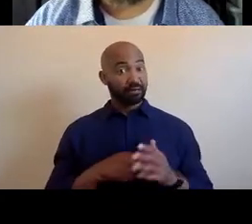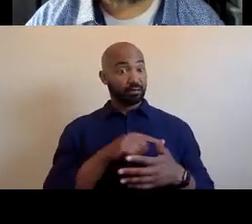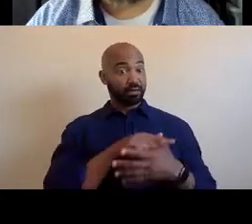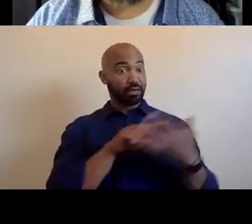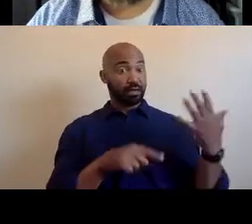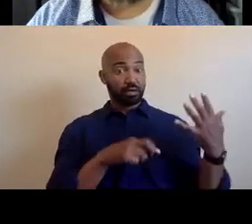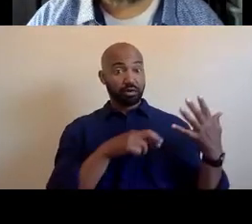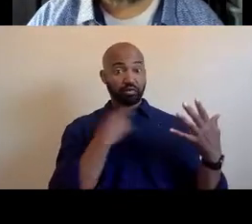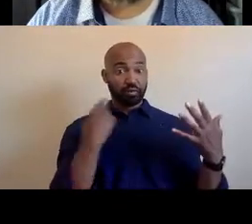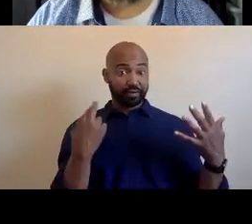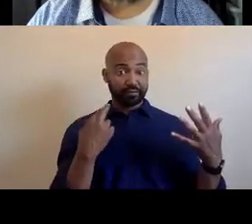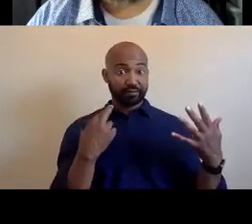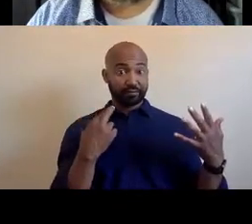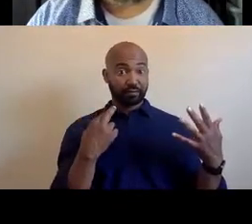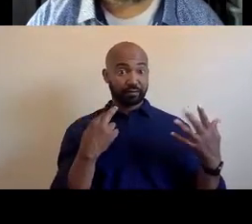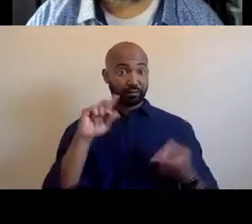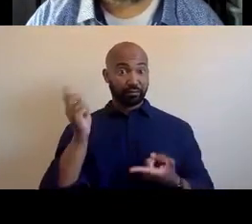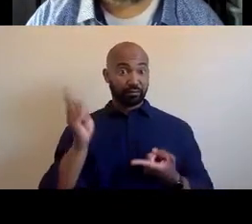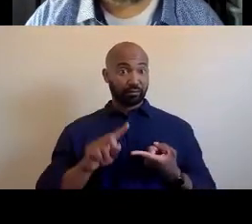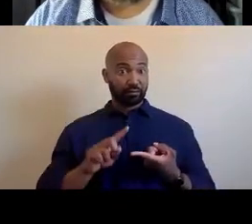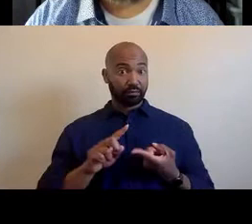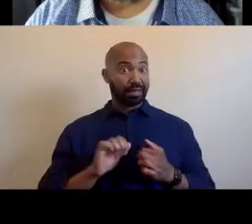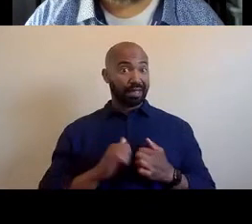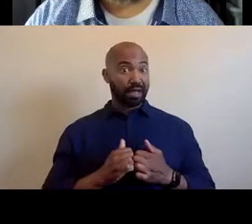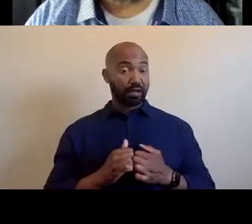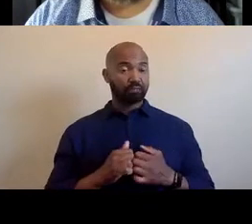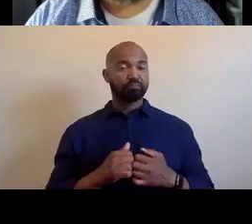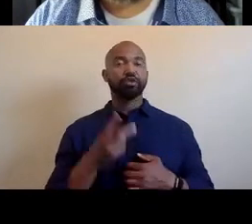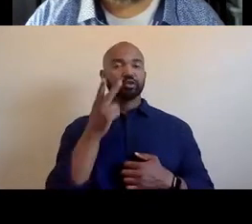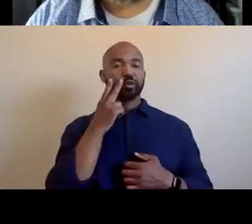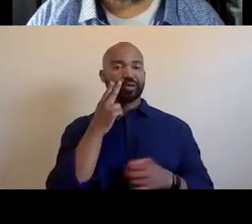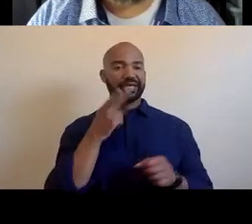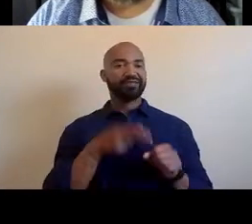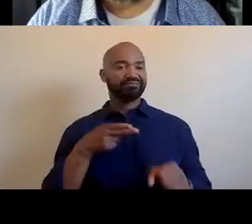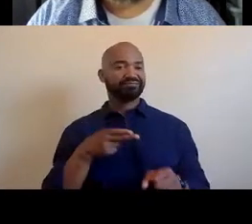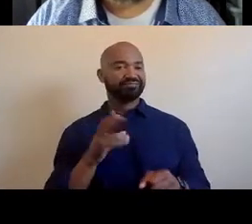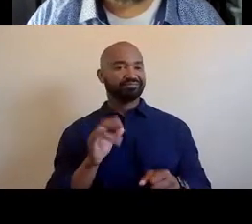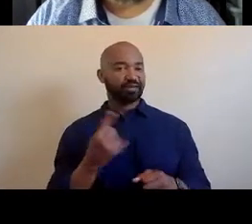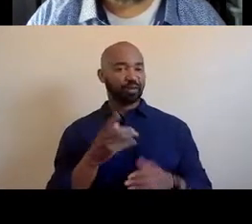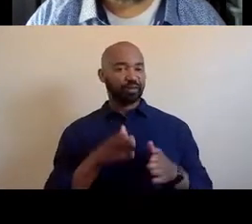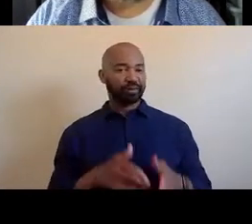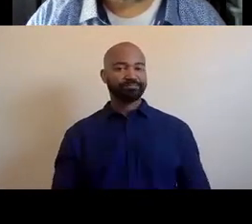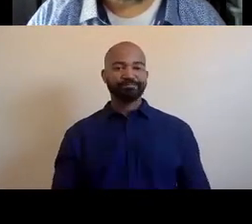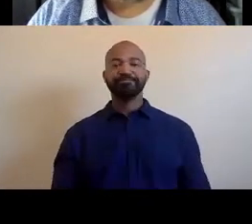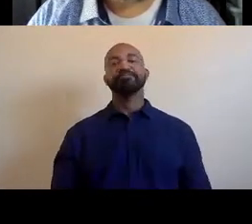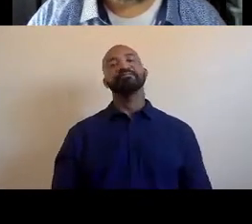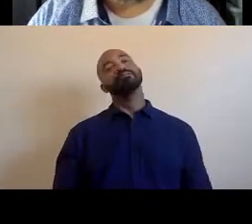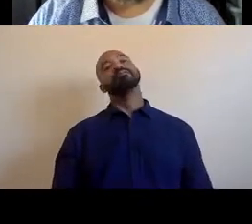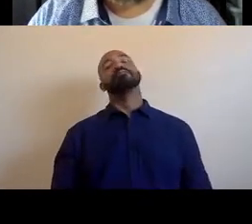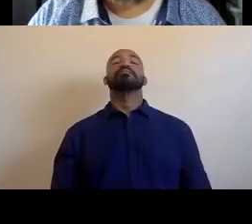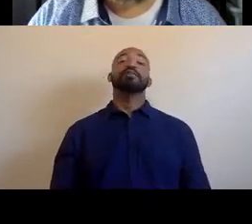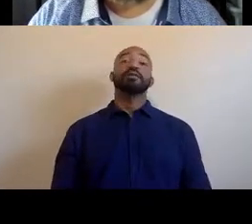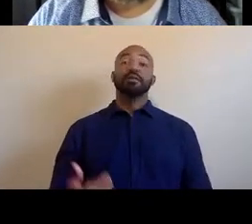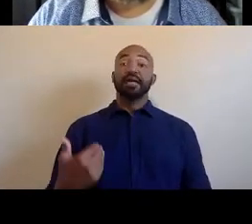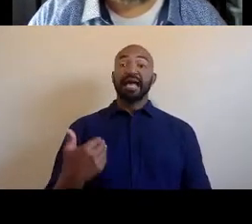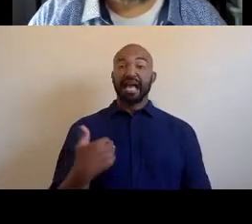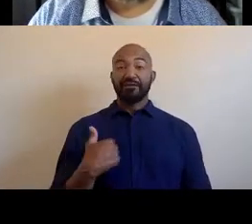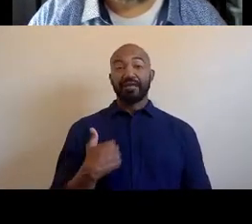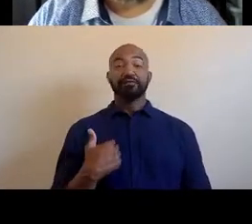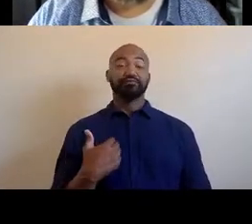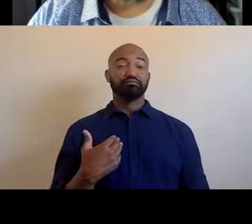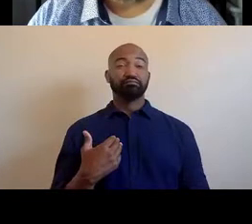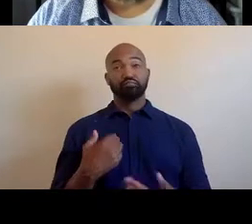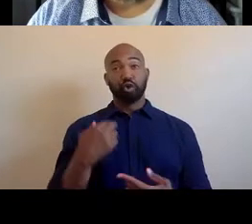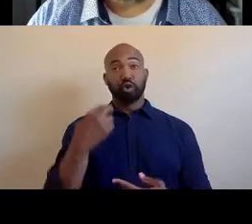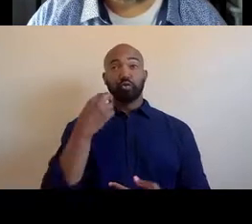smoking cessation is one of those. I had mentioned earlier that having reasonable expectations is really important. So it